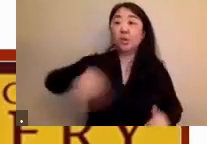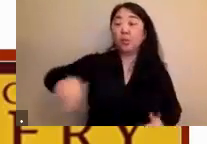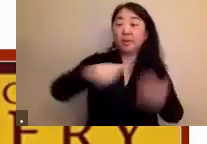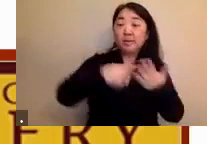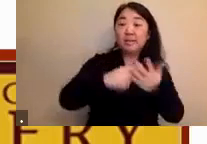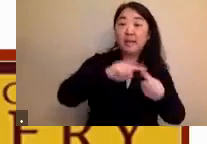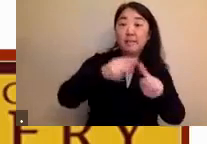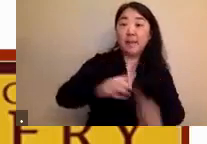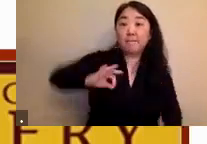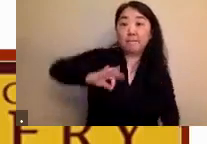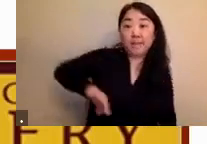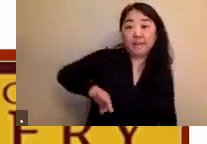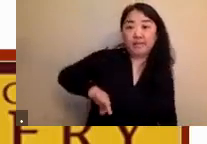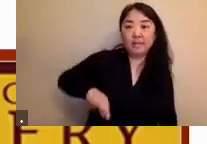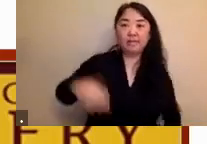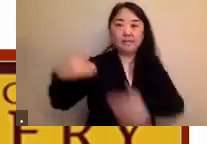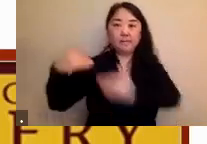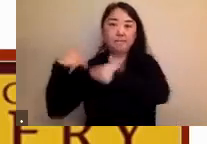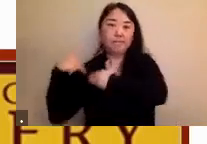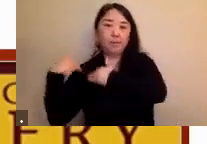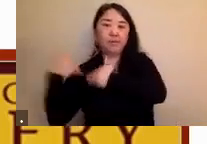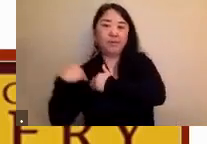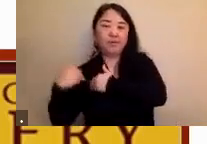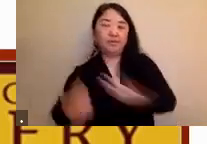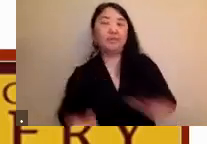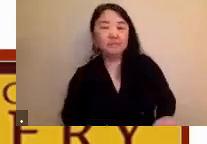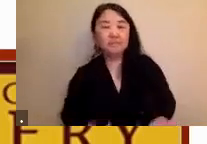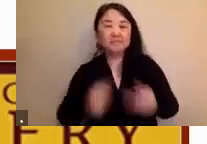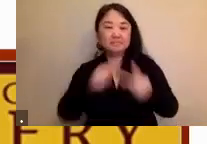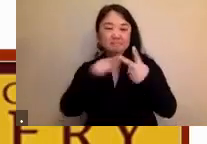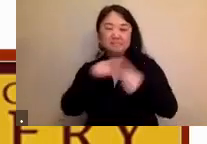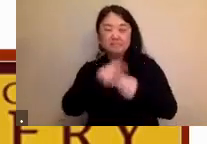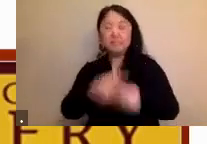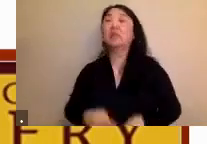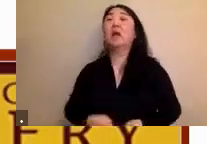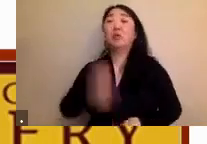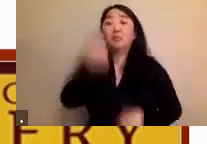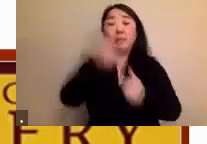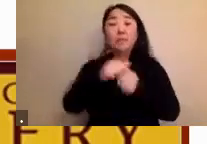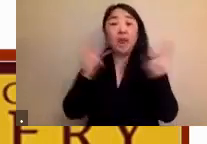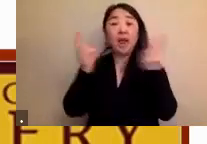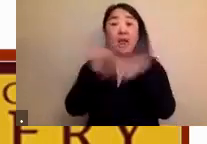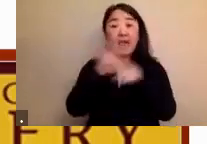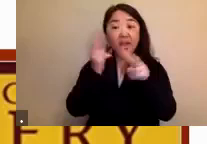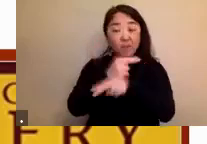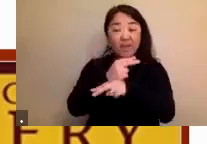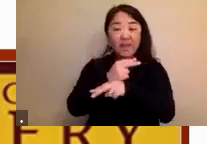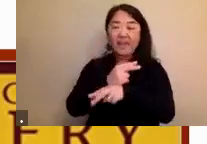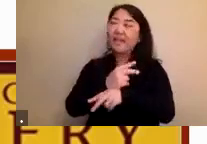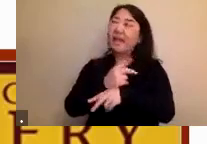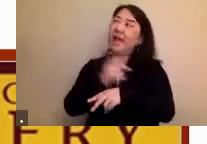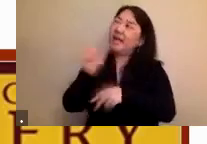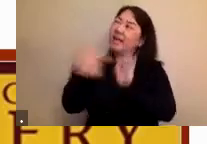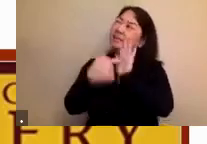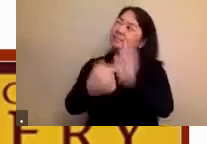Oftentimes, highways, again, using the path of least resistance. I couldn't really point to one specifically, but I'll show